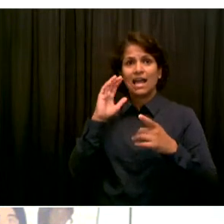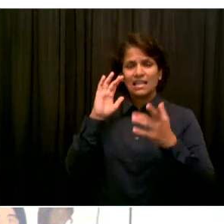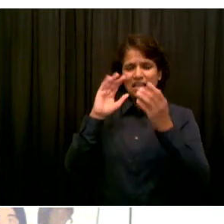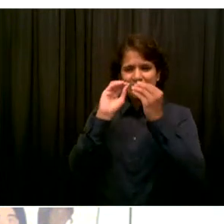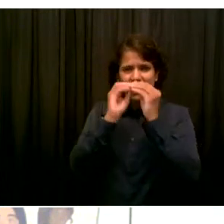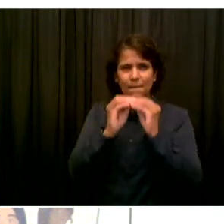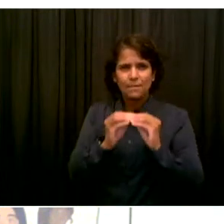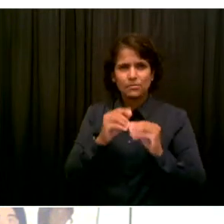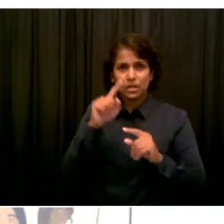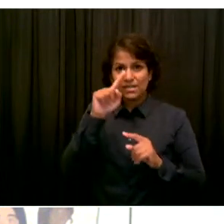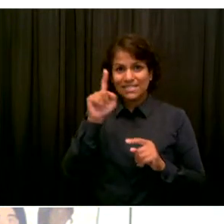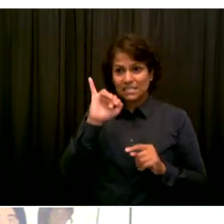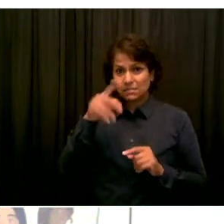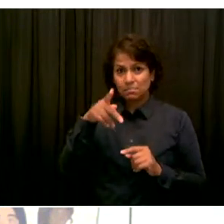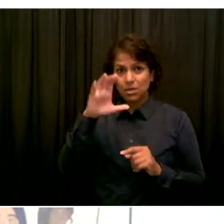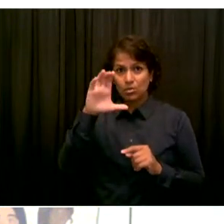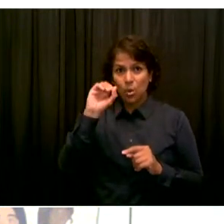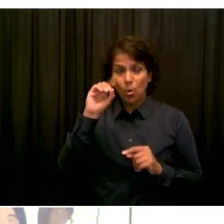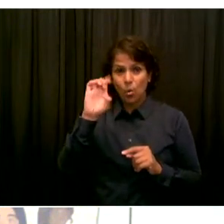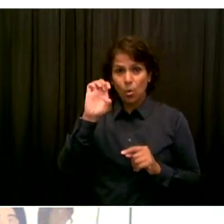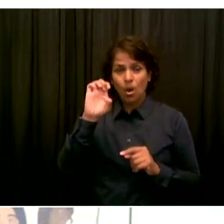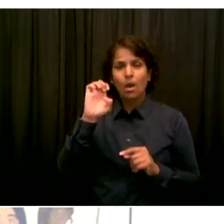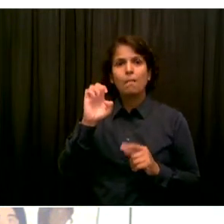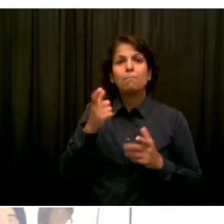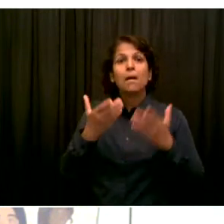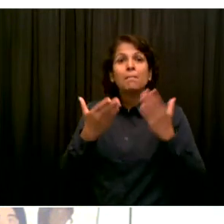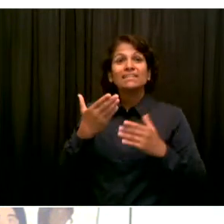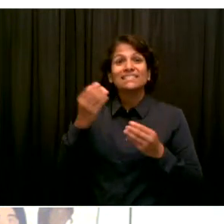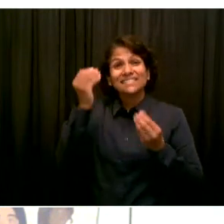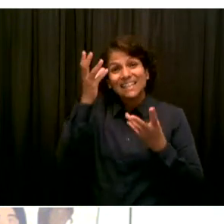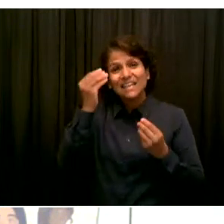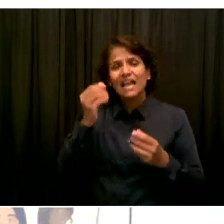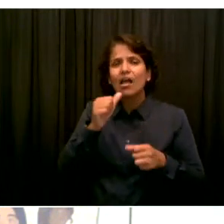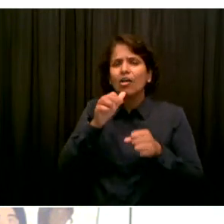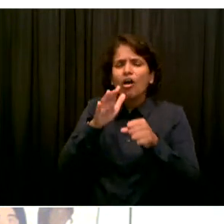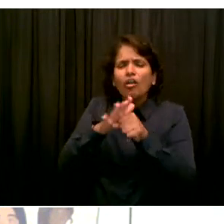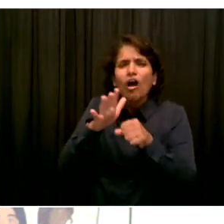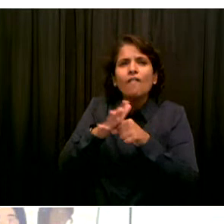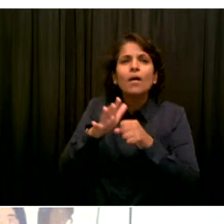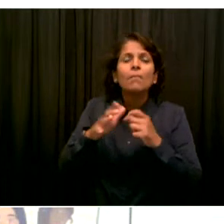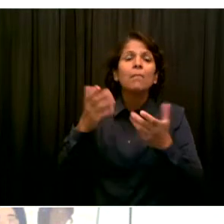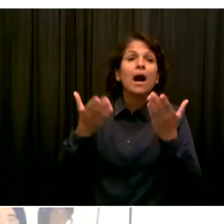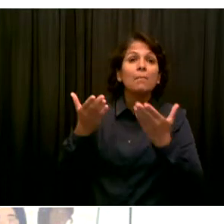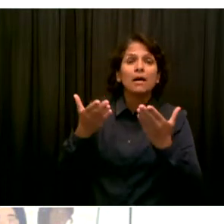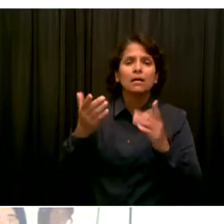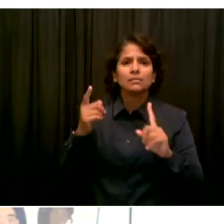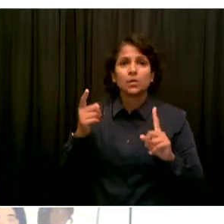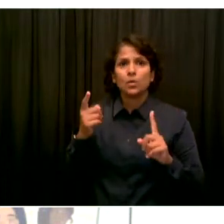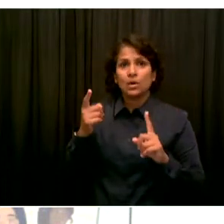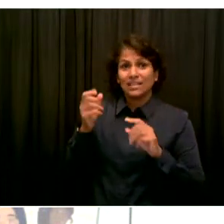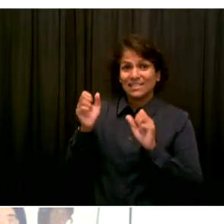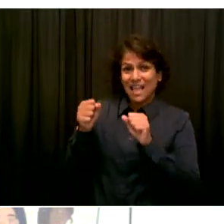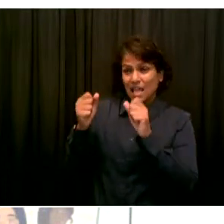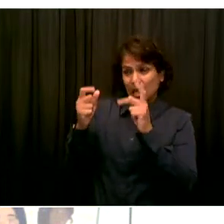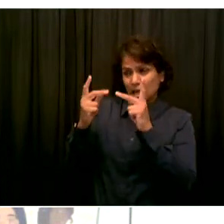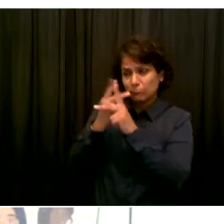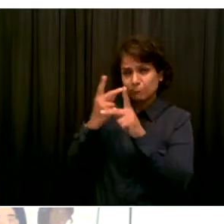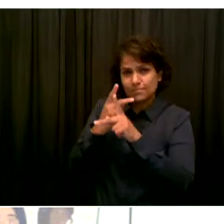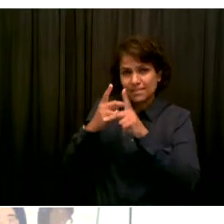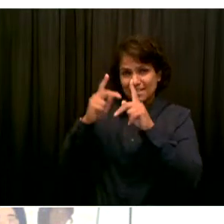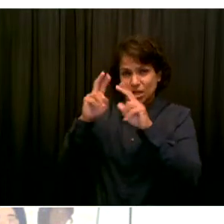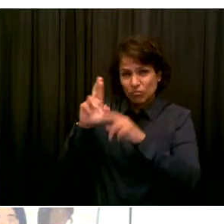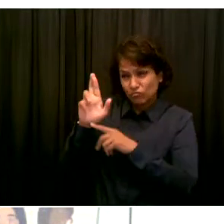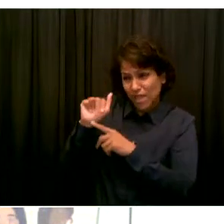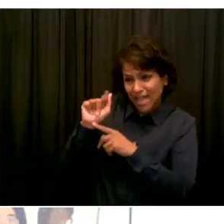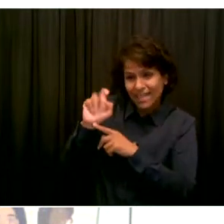level, there may not be sufficient numbers with respect to being able to calculate vaccination rates, which of course